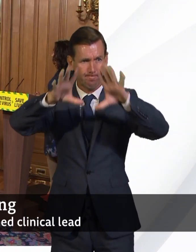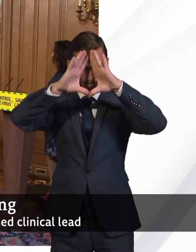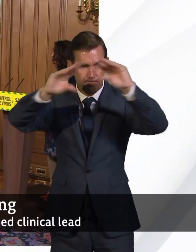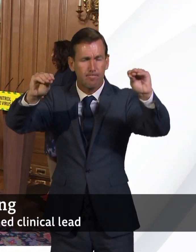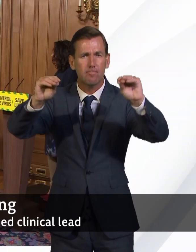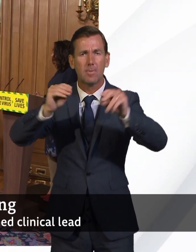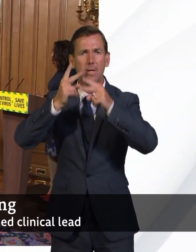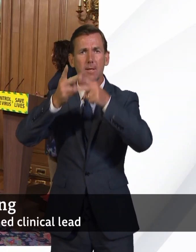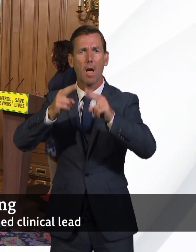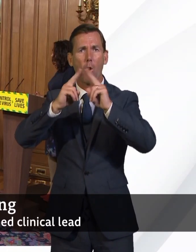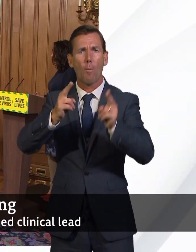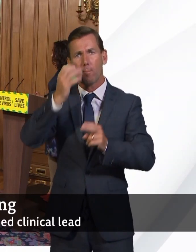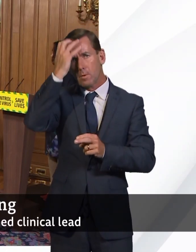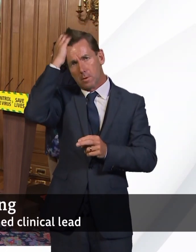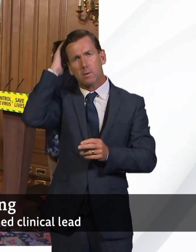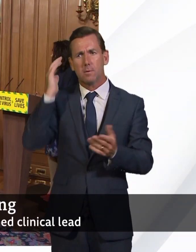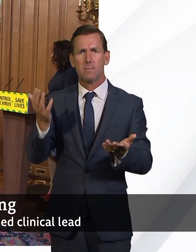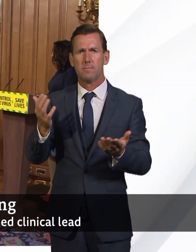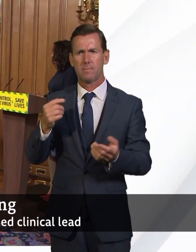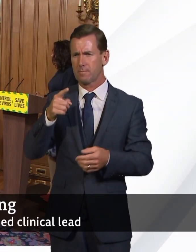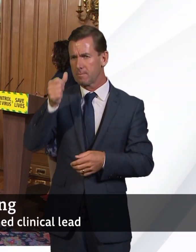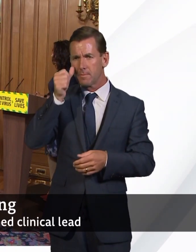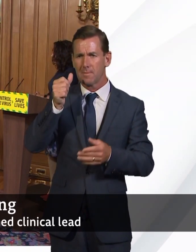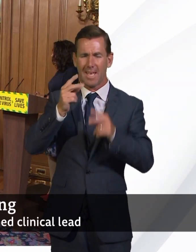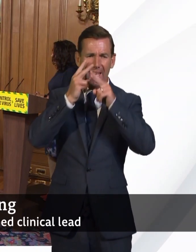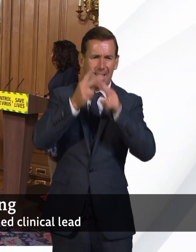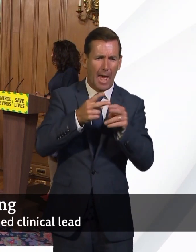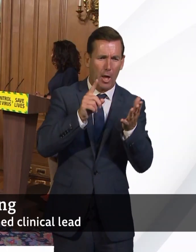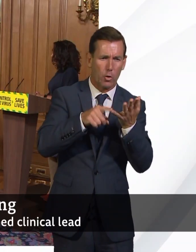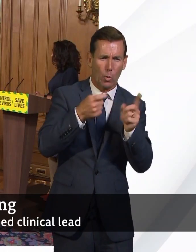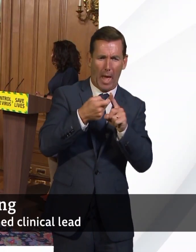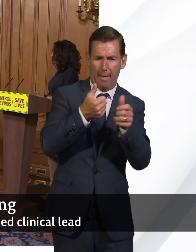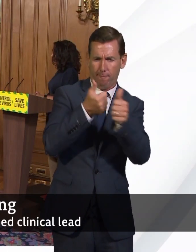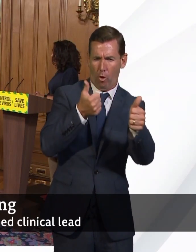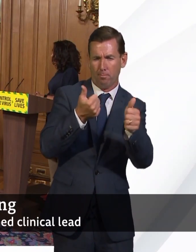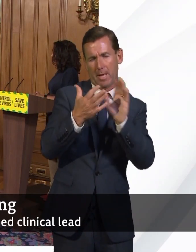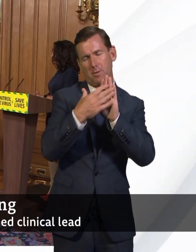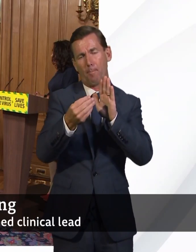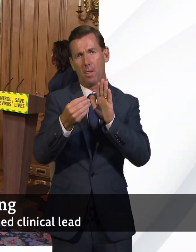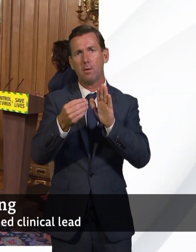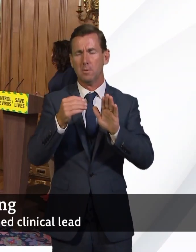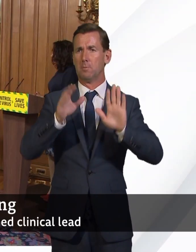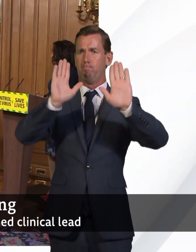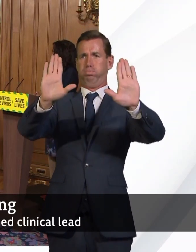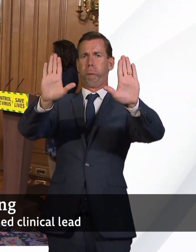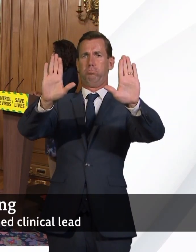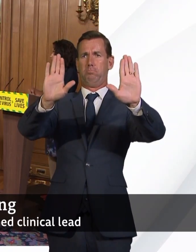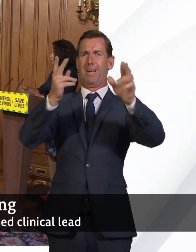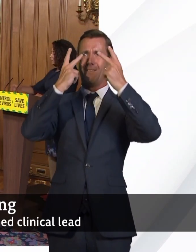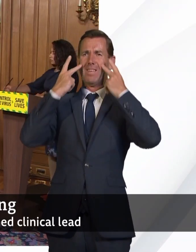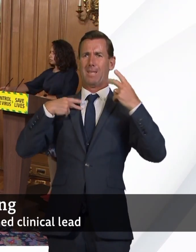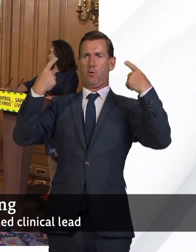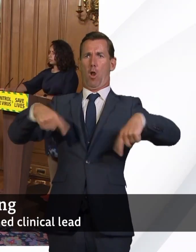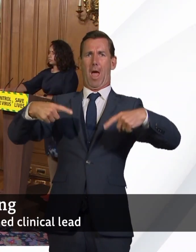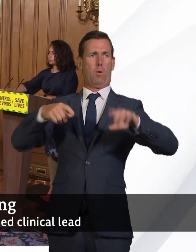home providers, for instance, Care UK, at that point stopped visitors. Now, the challenge